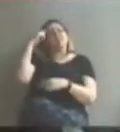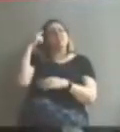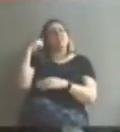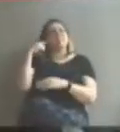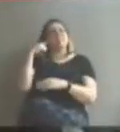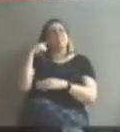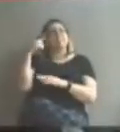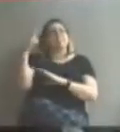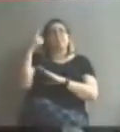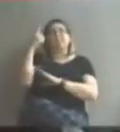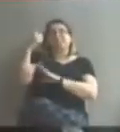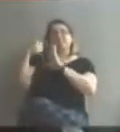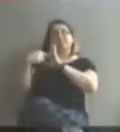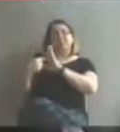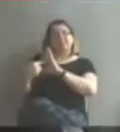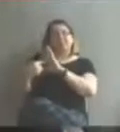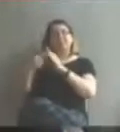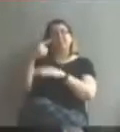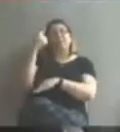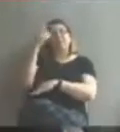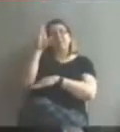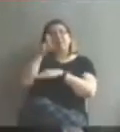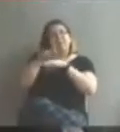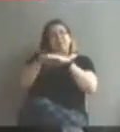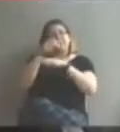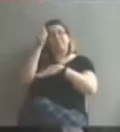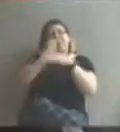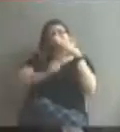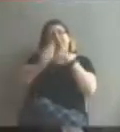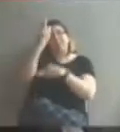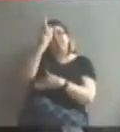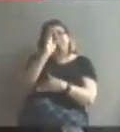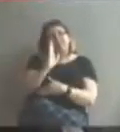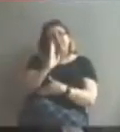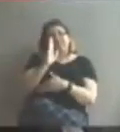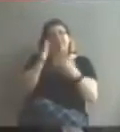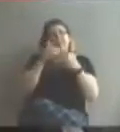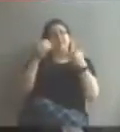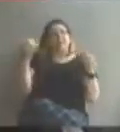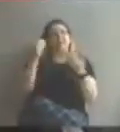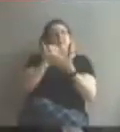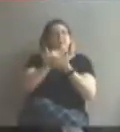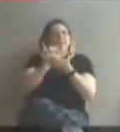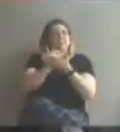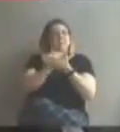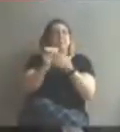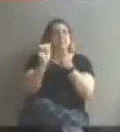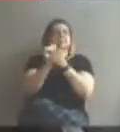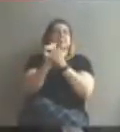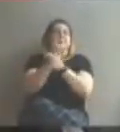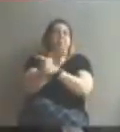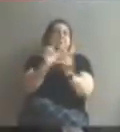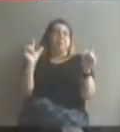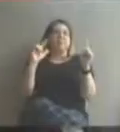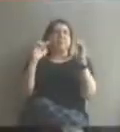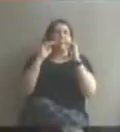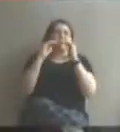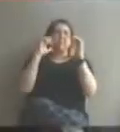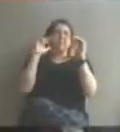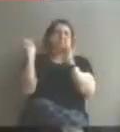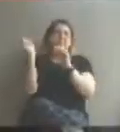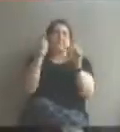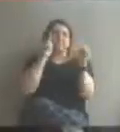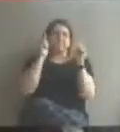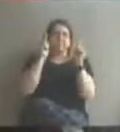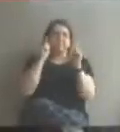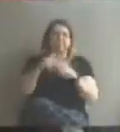and to the republic for which it stands, one nation, under God, indivisible, with liberty and